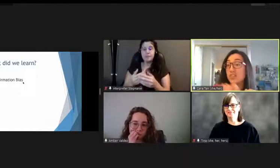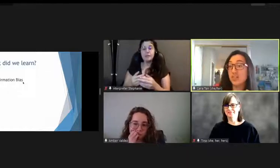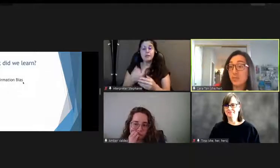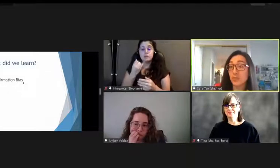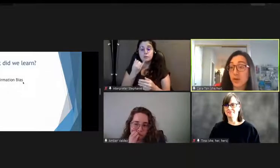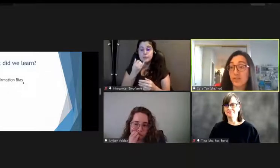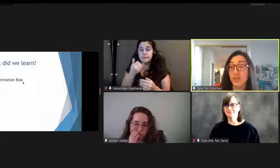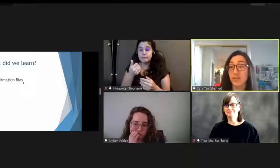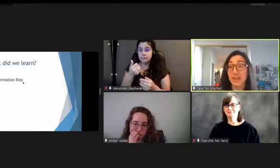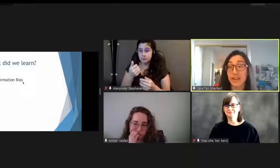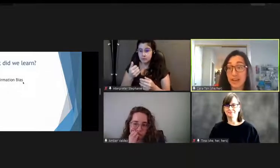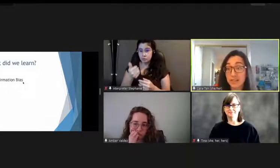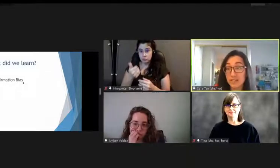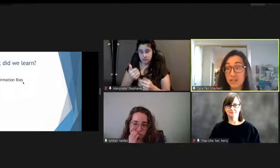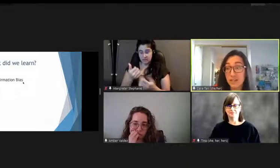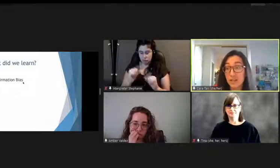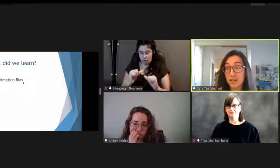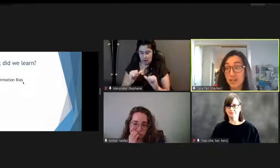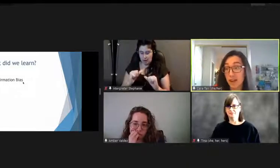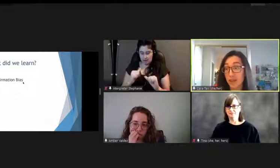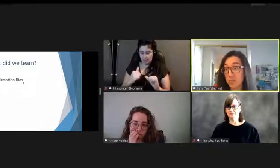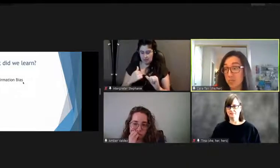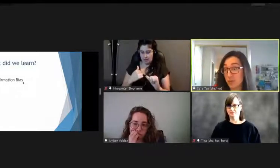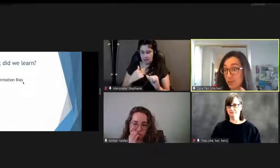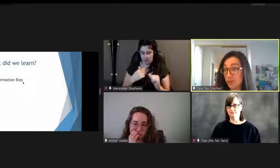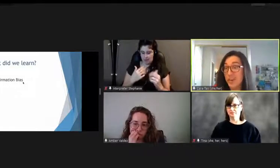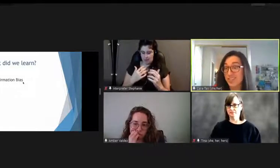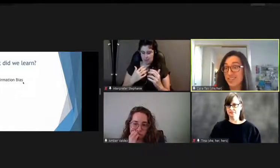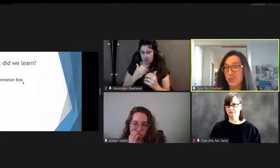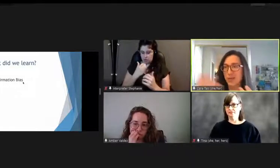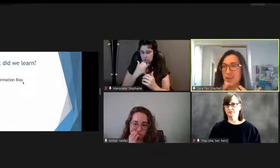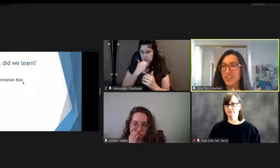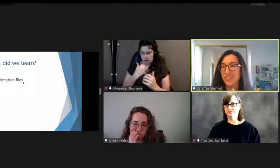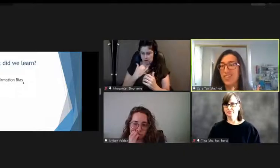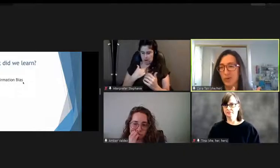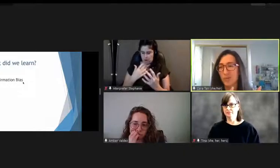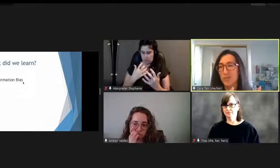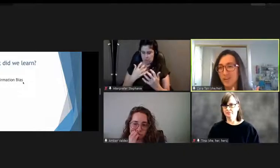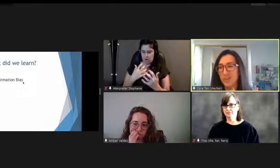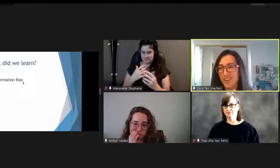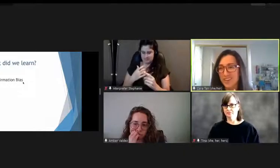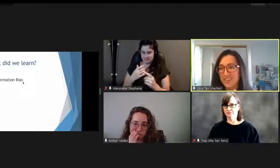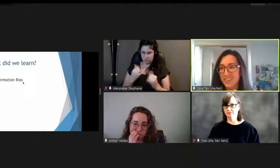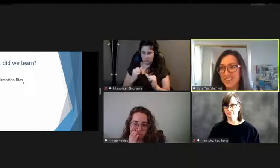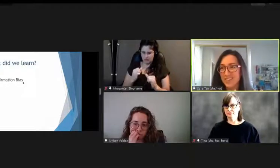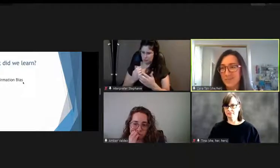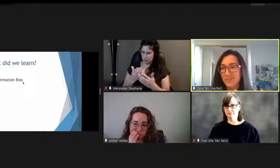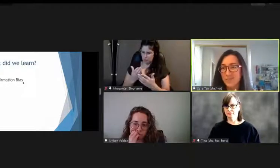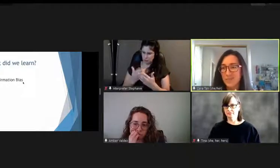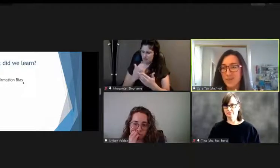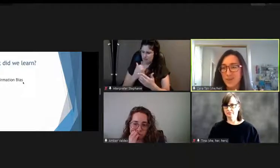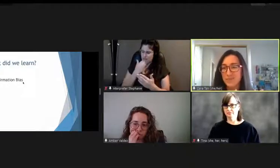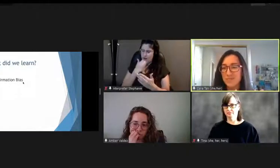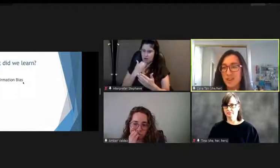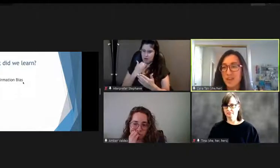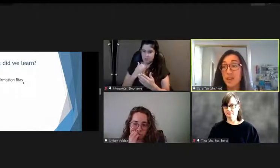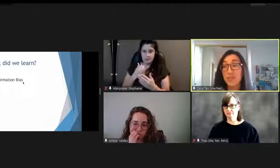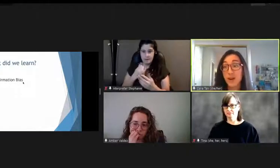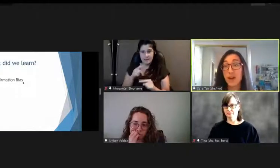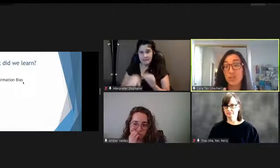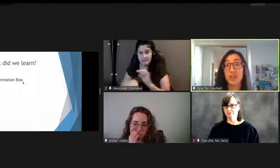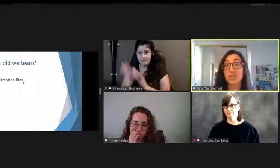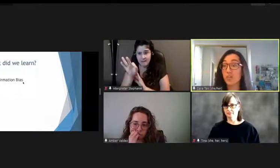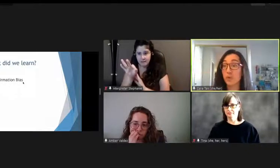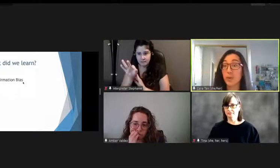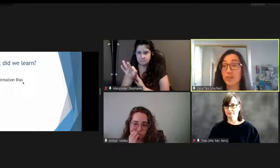to disprove myself and I can't, that gives me evidence my hypothesis is probably correct, right? If